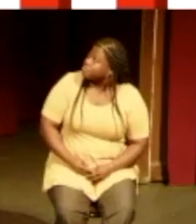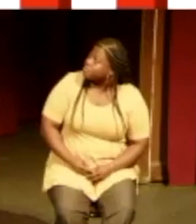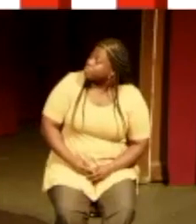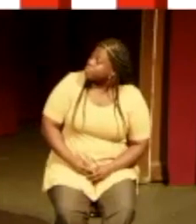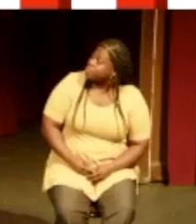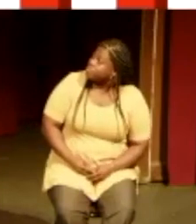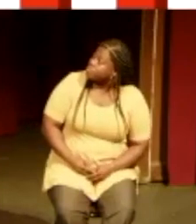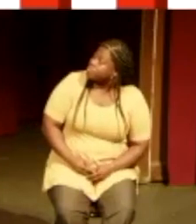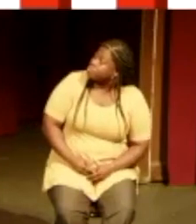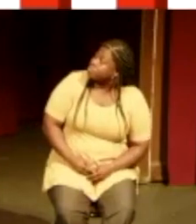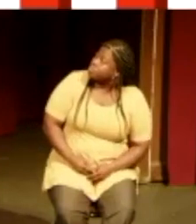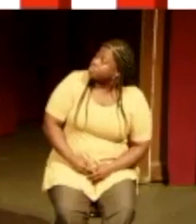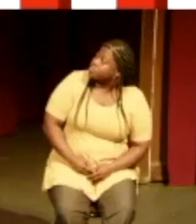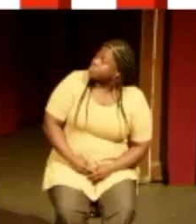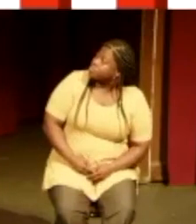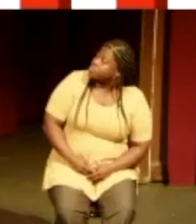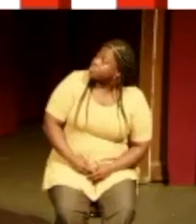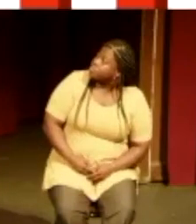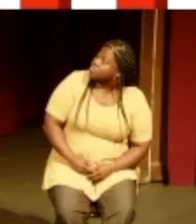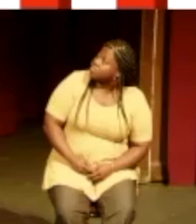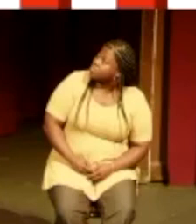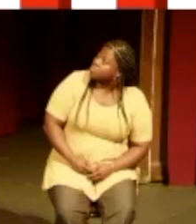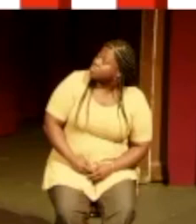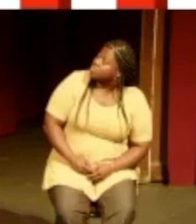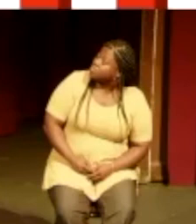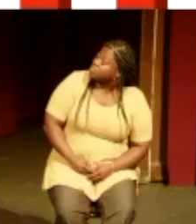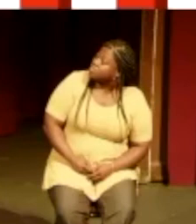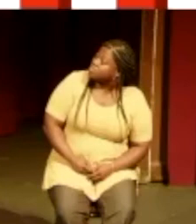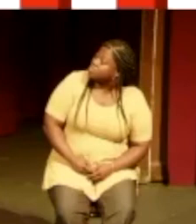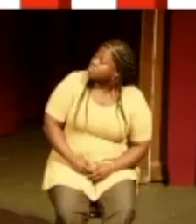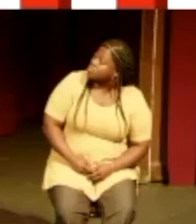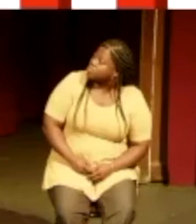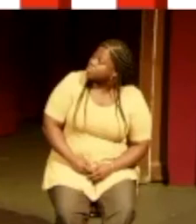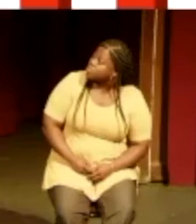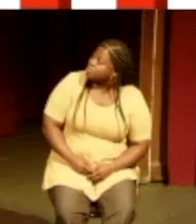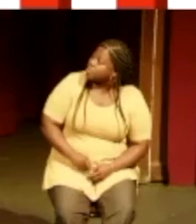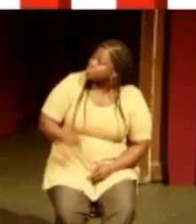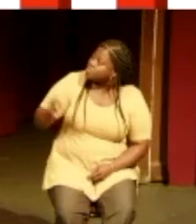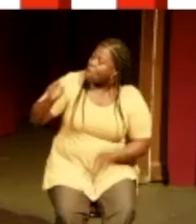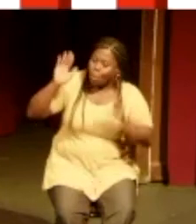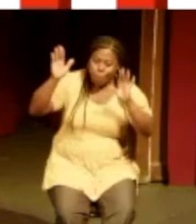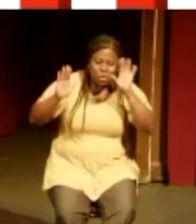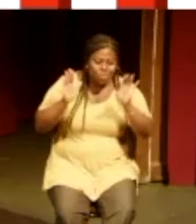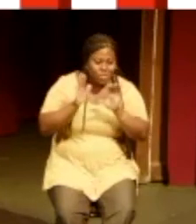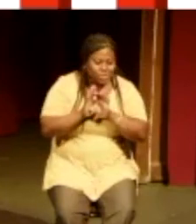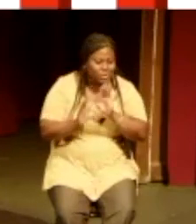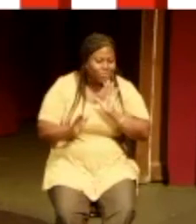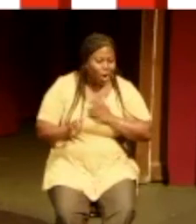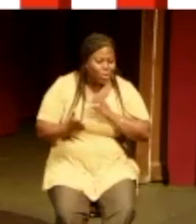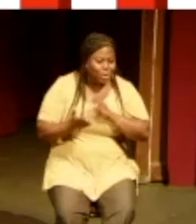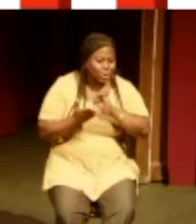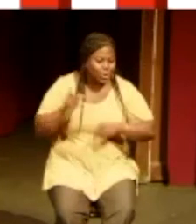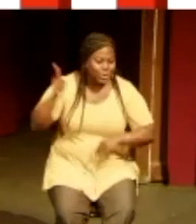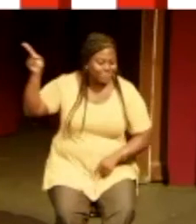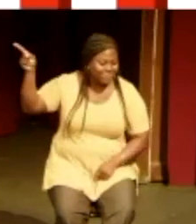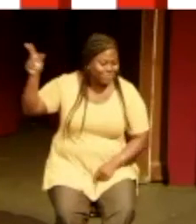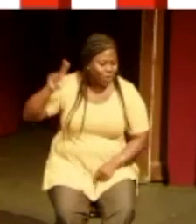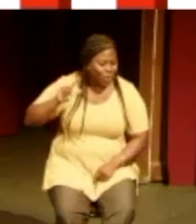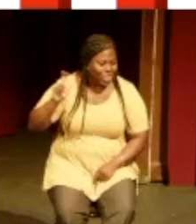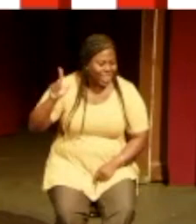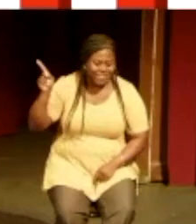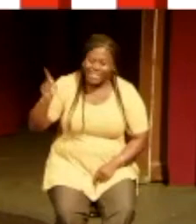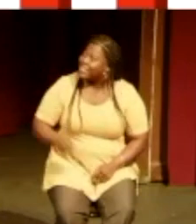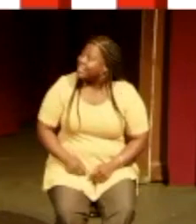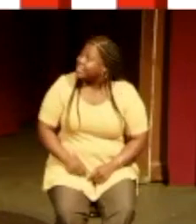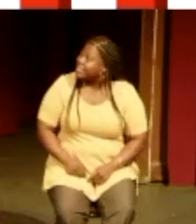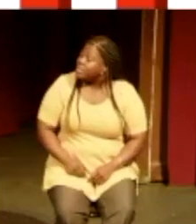Fabulous picture on the left there of one of our veteran students. So again, these are fabulous